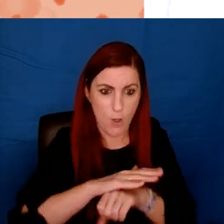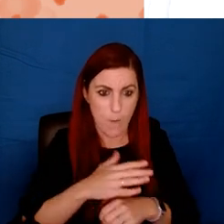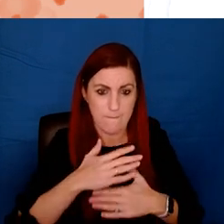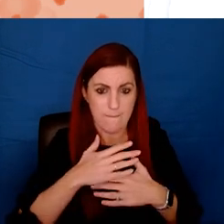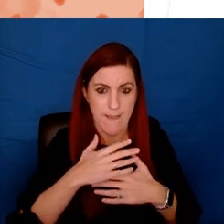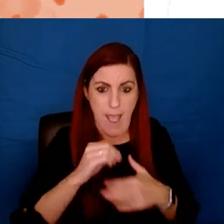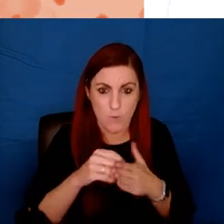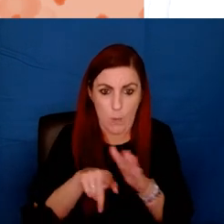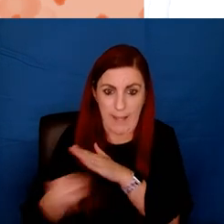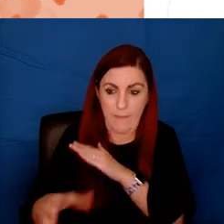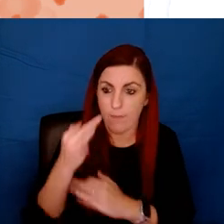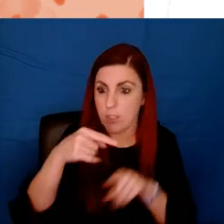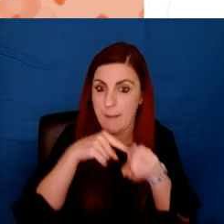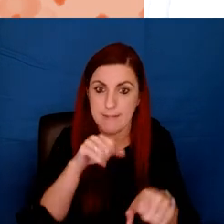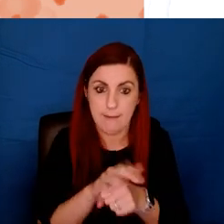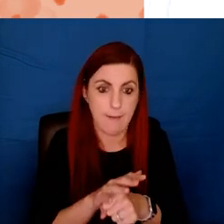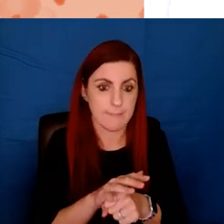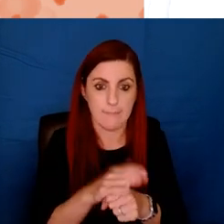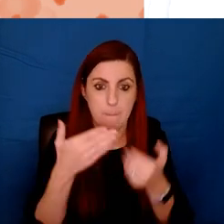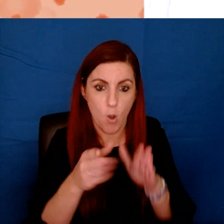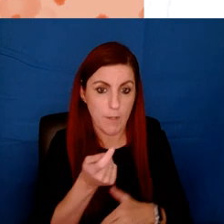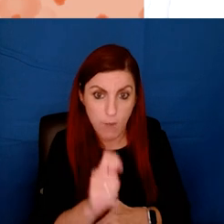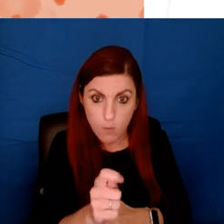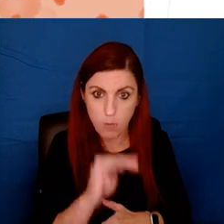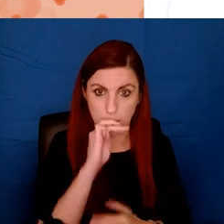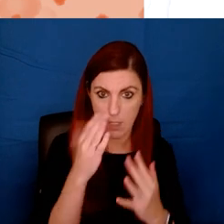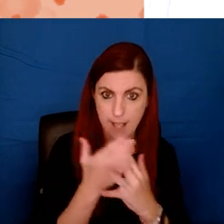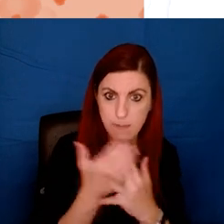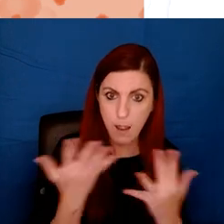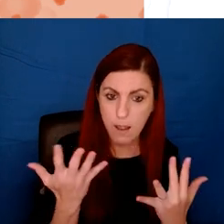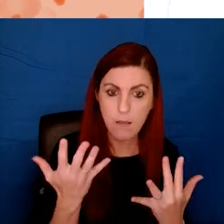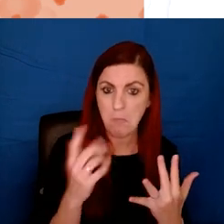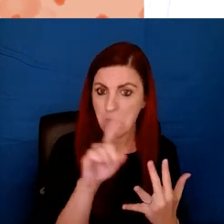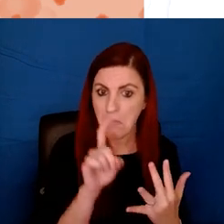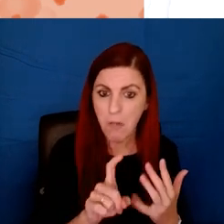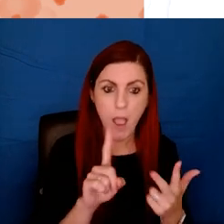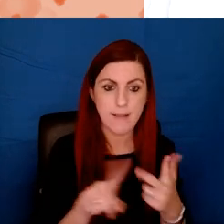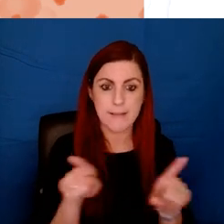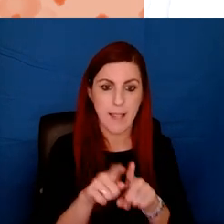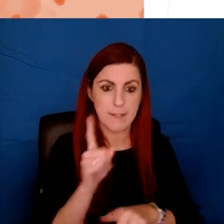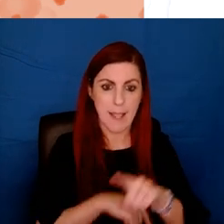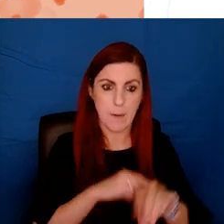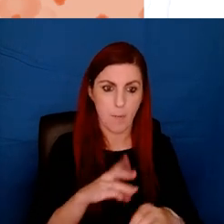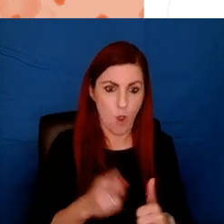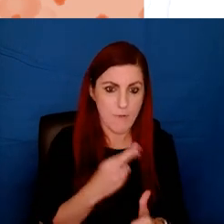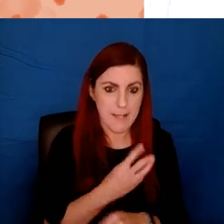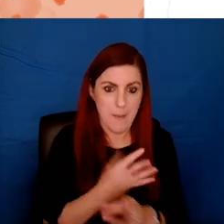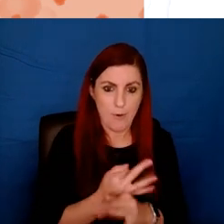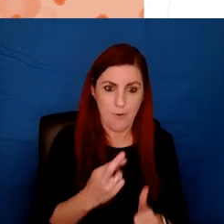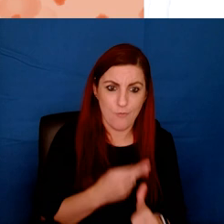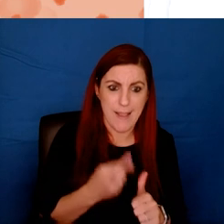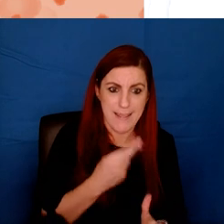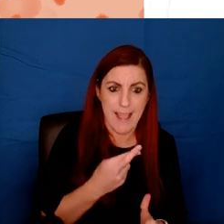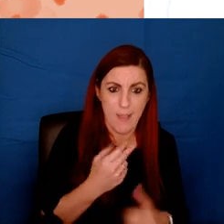physically have to leave. If you're reliant on public transport, is that going to be accessible to you? And then also, disabled people are already parents as well. We know